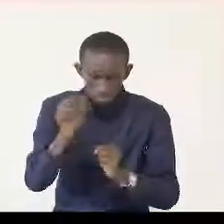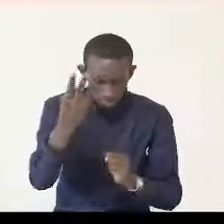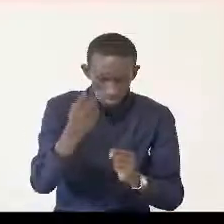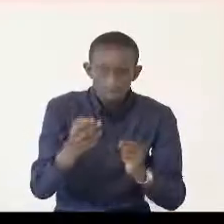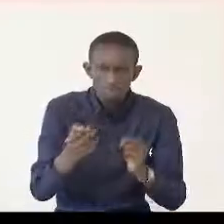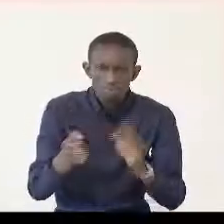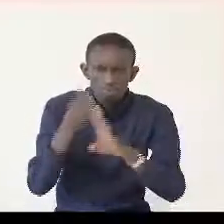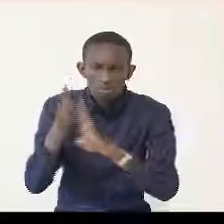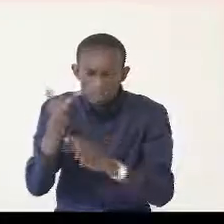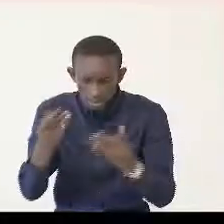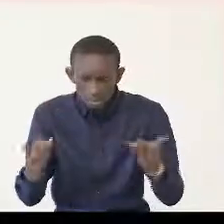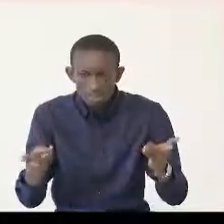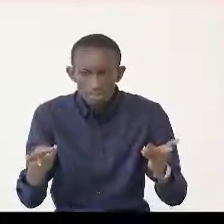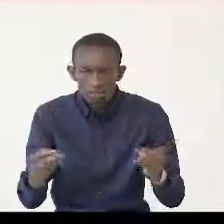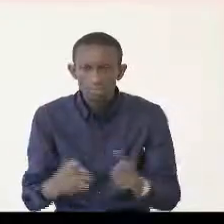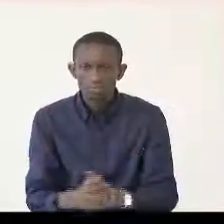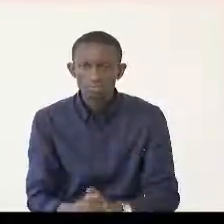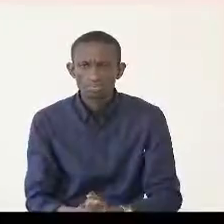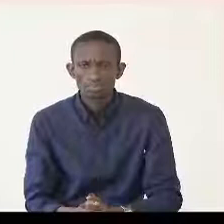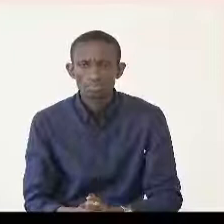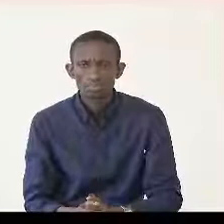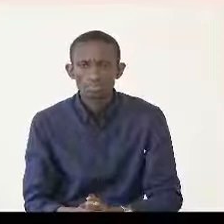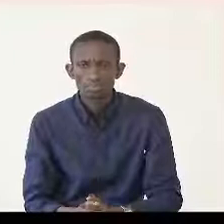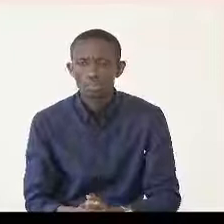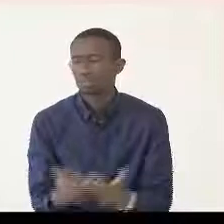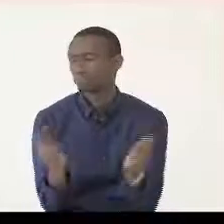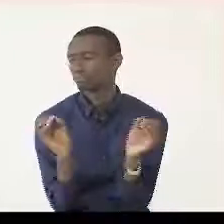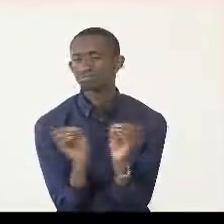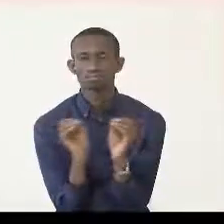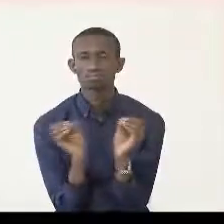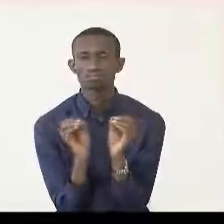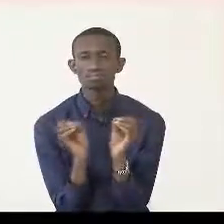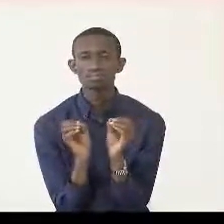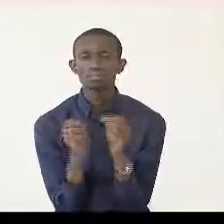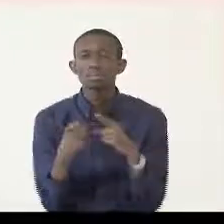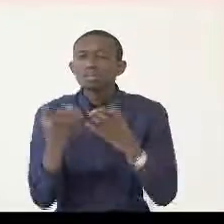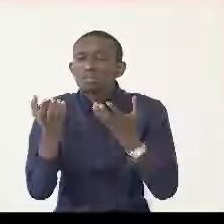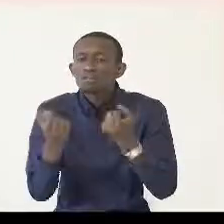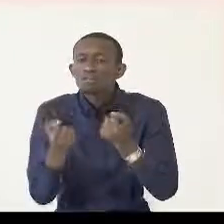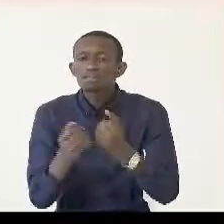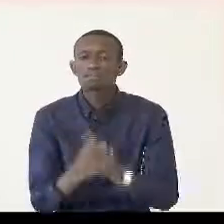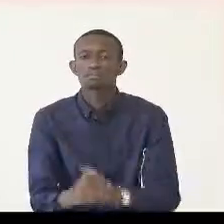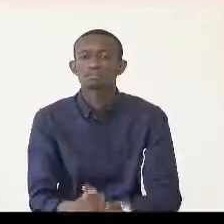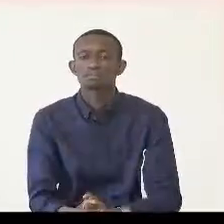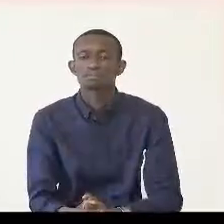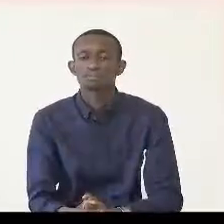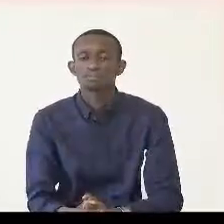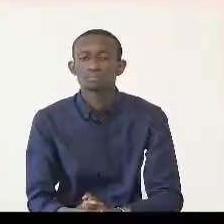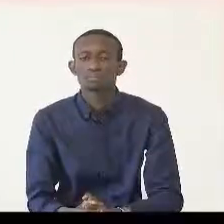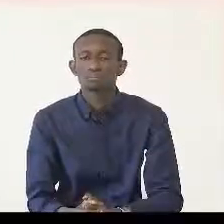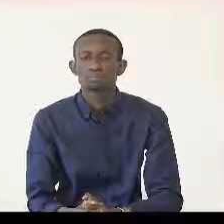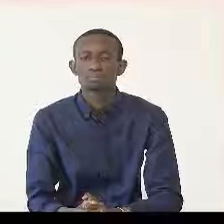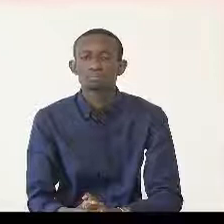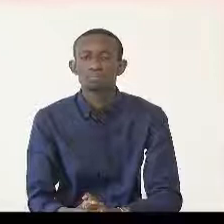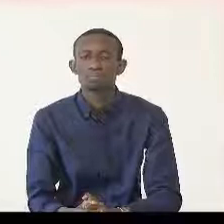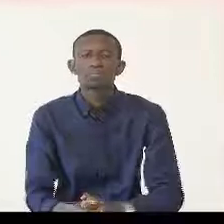the x-axis? No. What we have is the speed